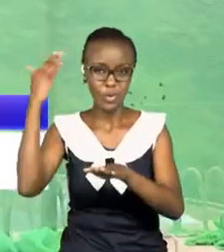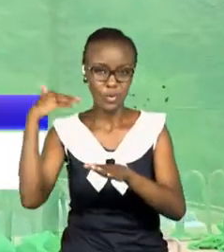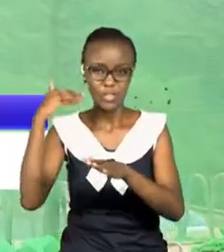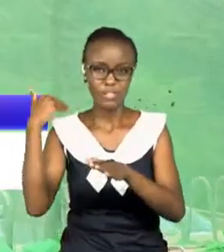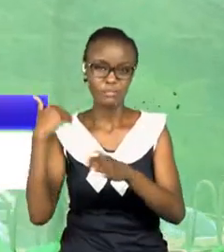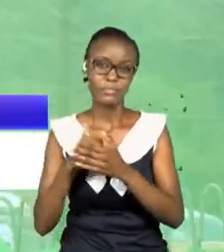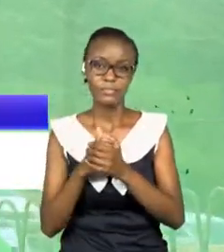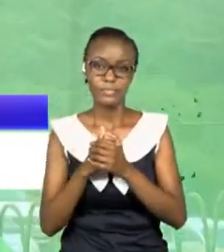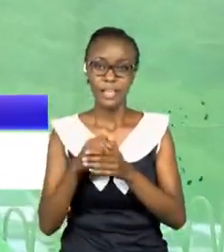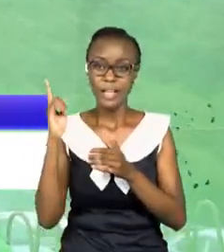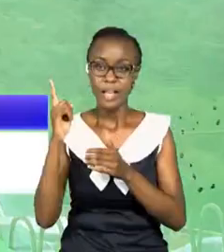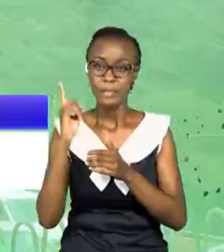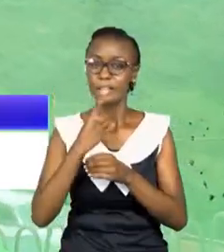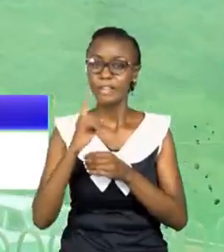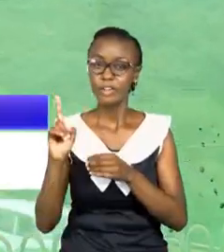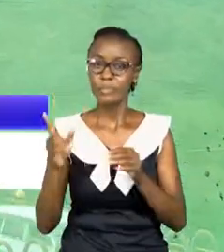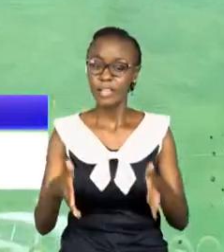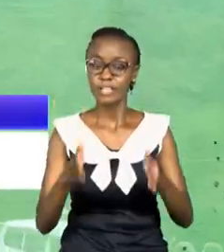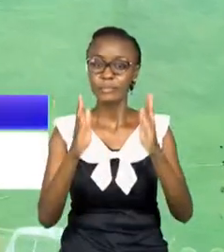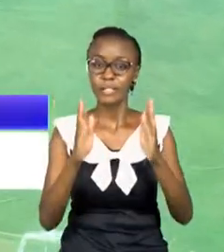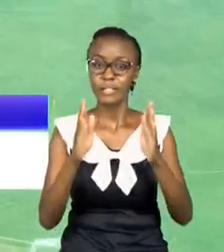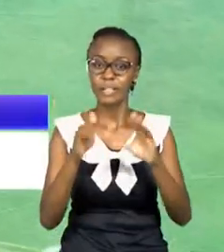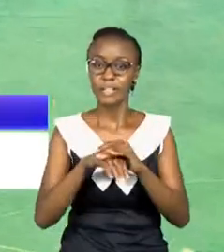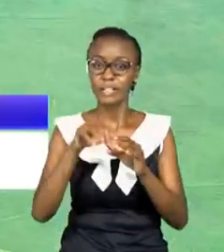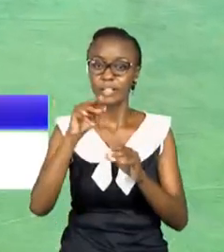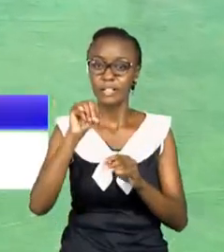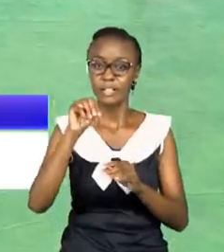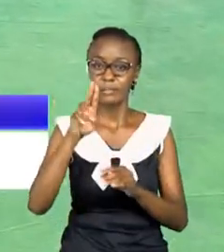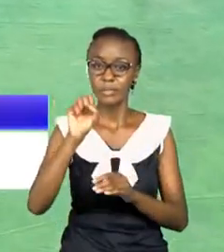the workstation of the Nairobi Expressway in the Museum Hill.